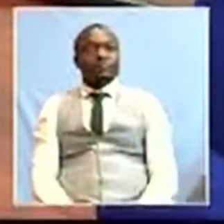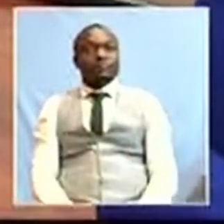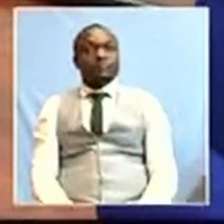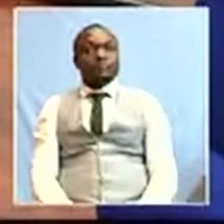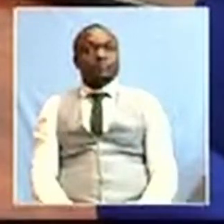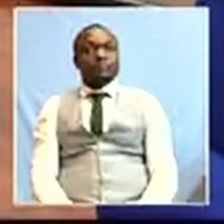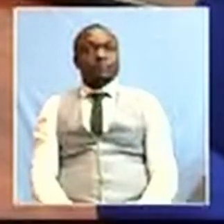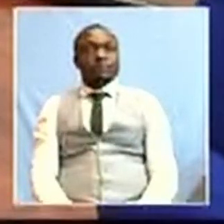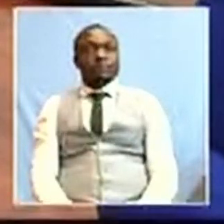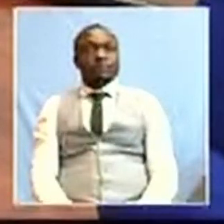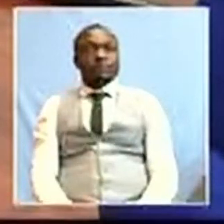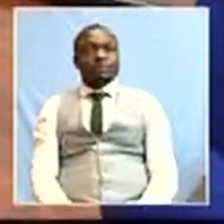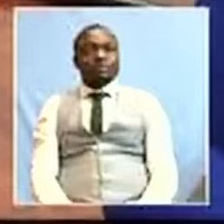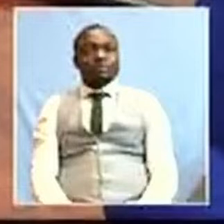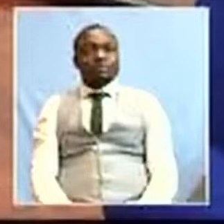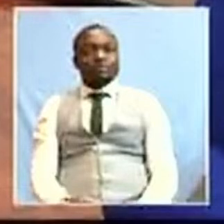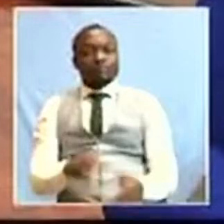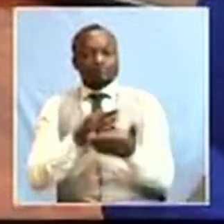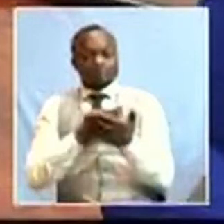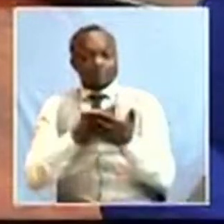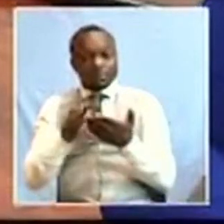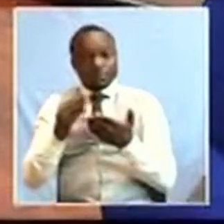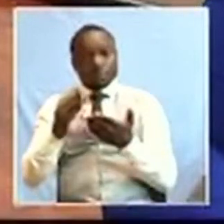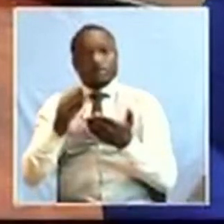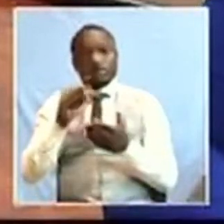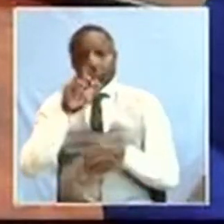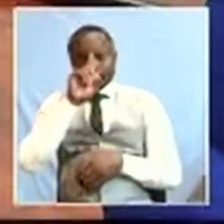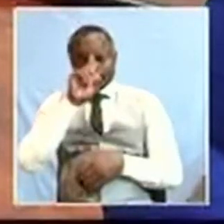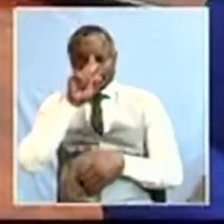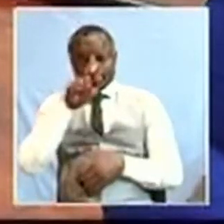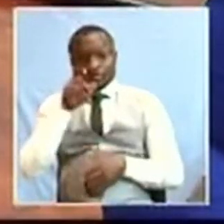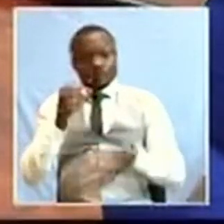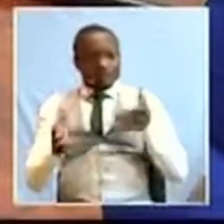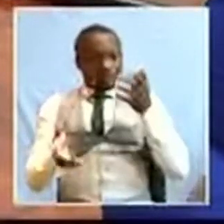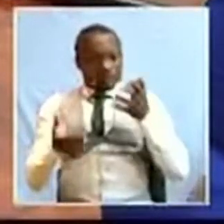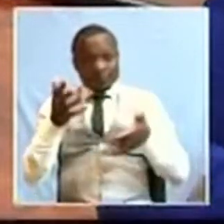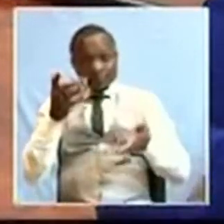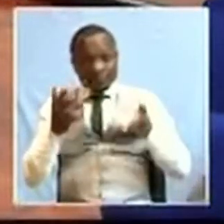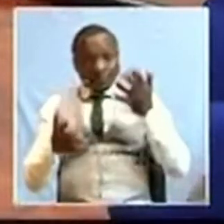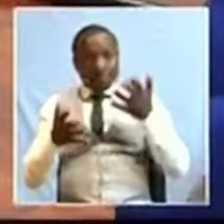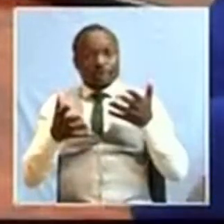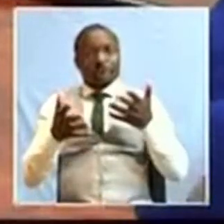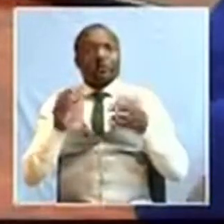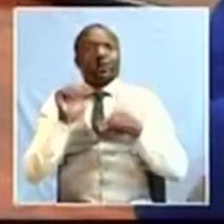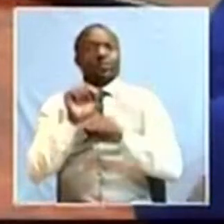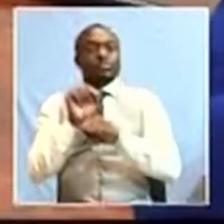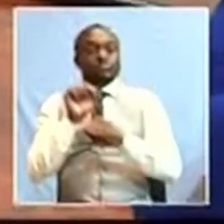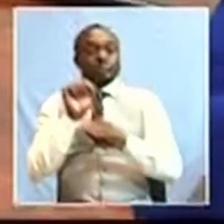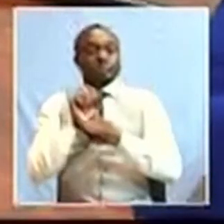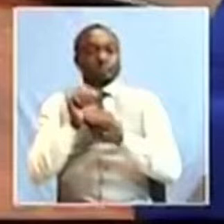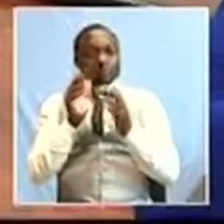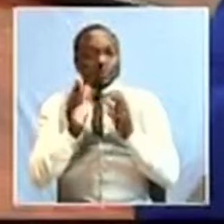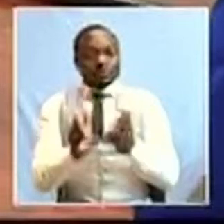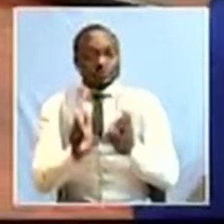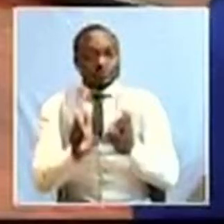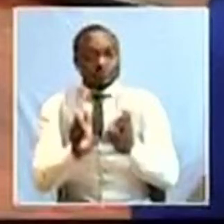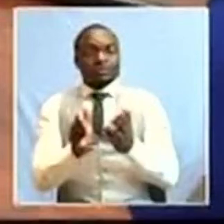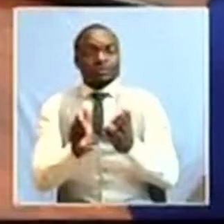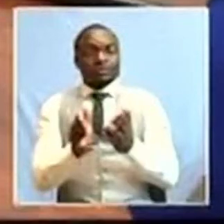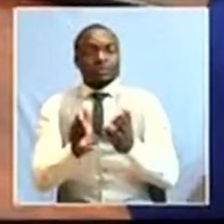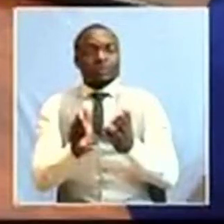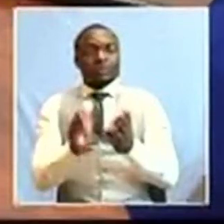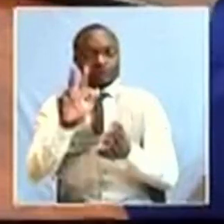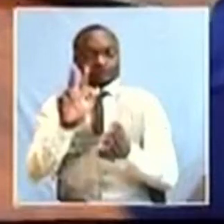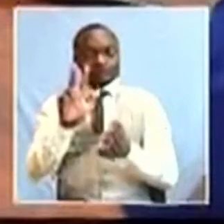I go to failure to ensure fire officers. Yes, appendix said.